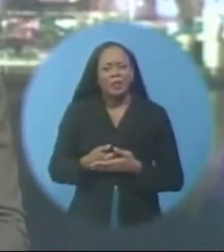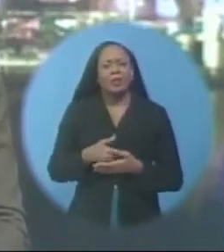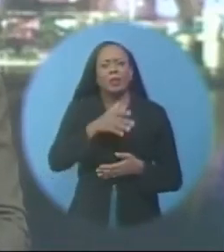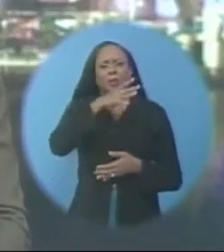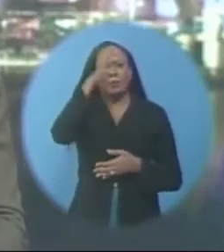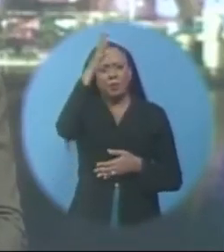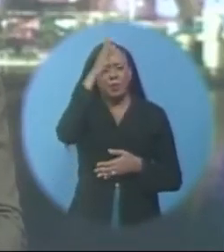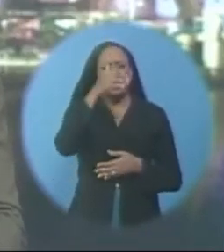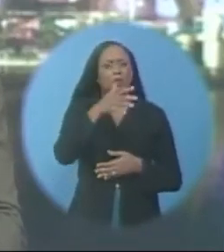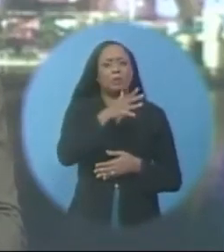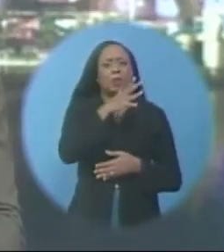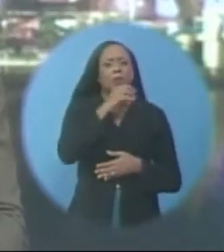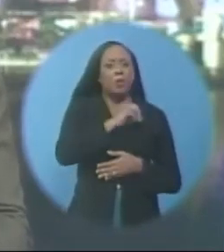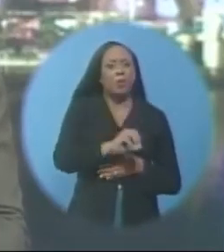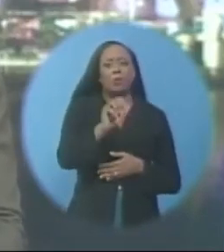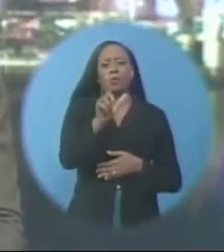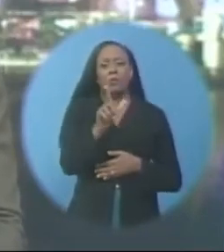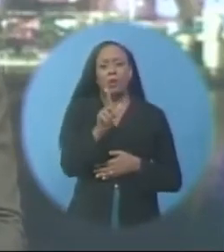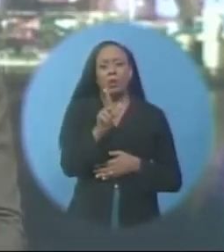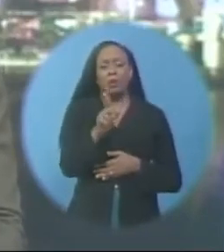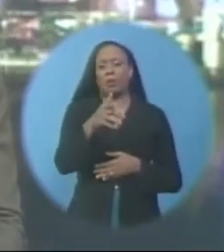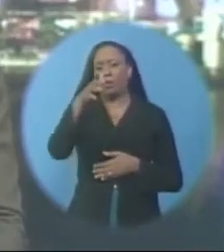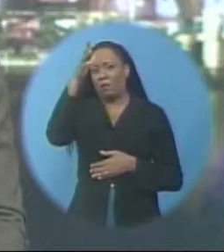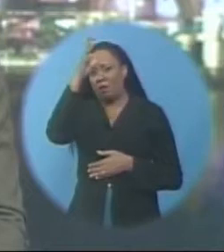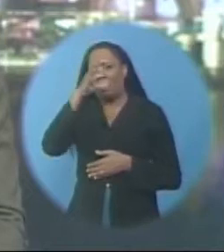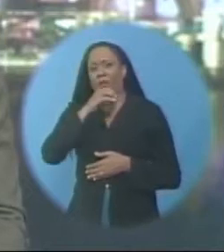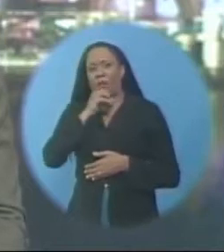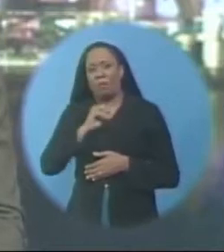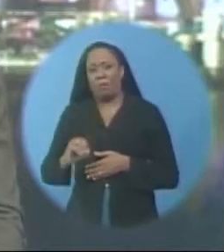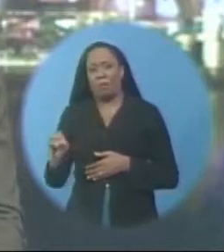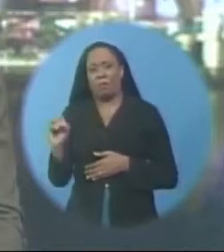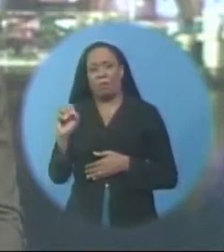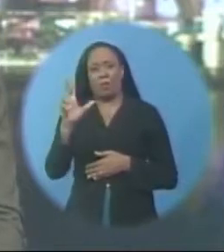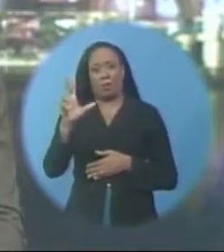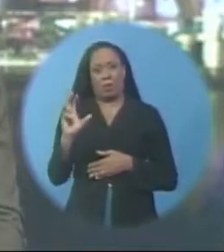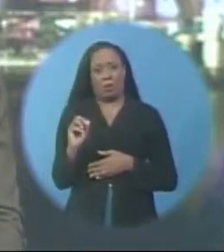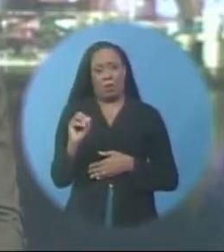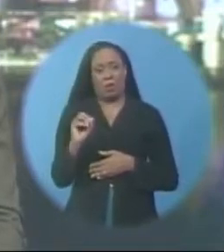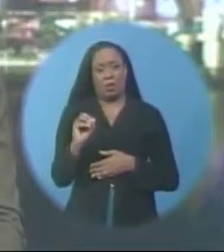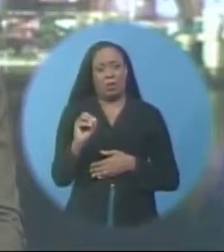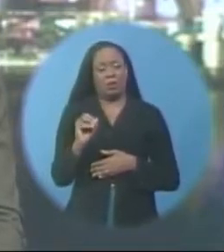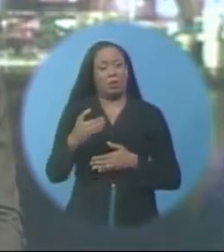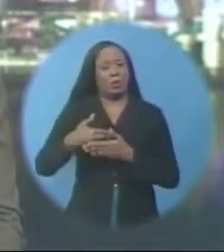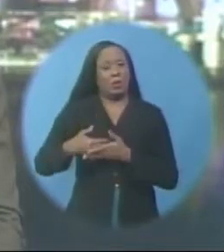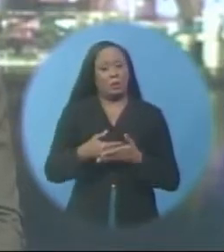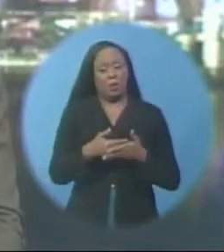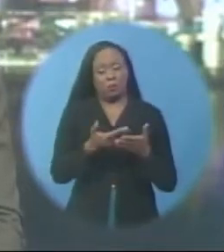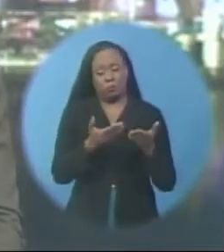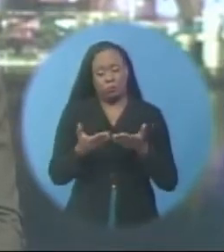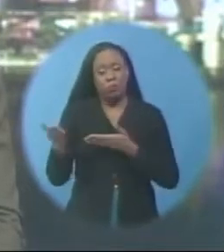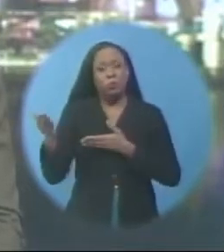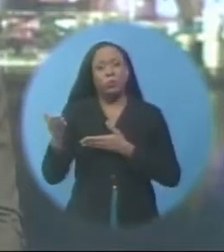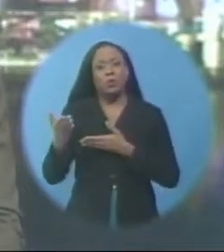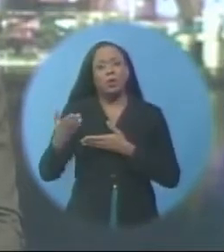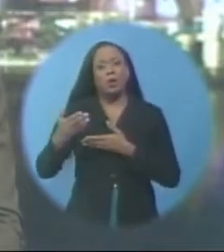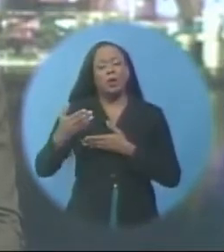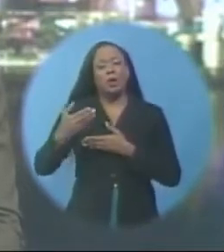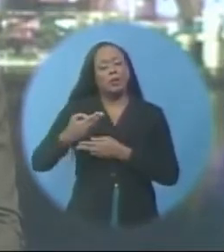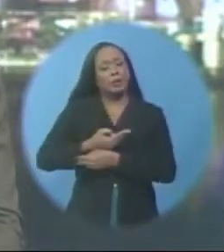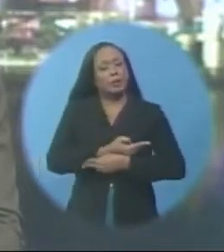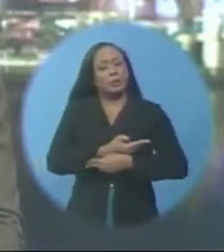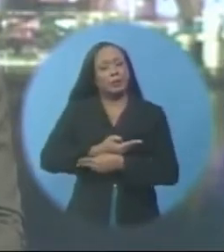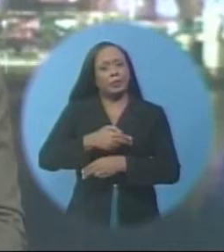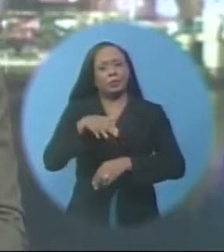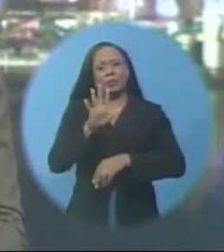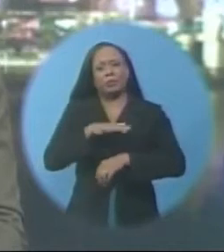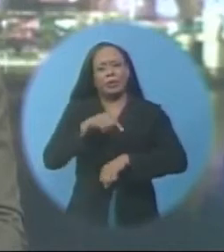Petra Rouse and 30-year-old Silverson Greenwich. They reportedly took the baby to a daycare and preschool around 9:15 in the